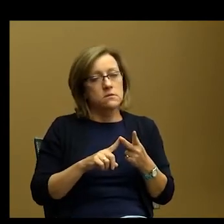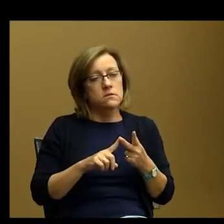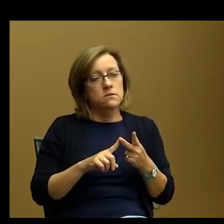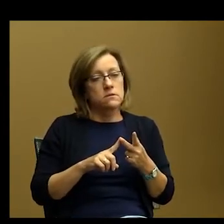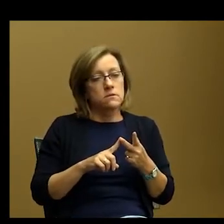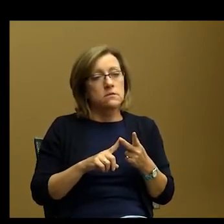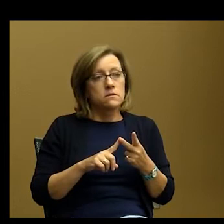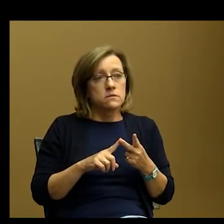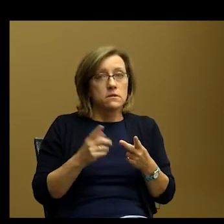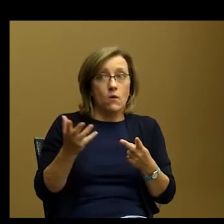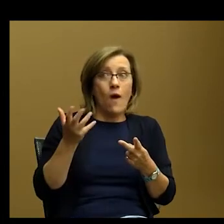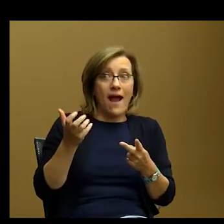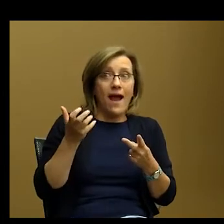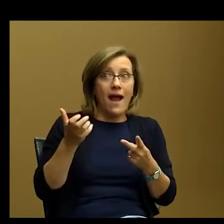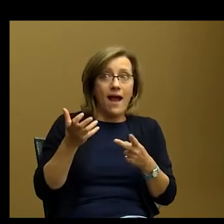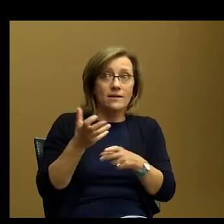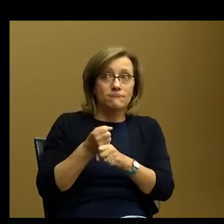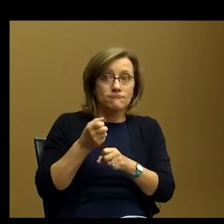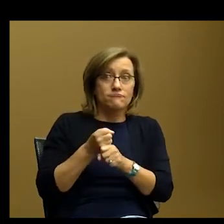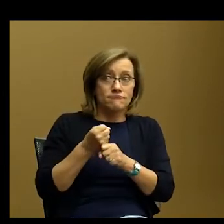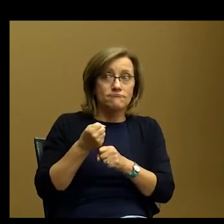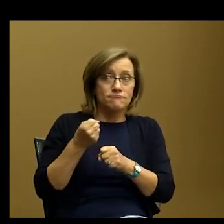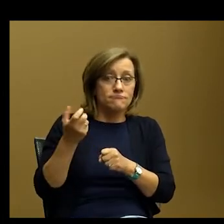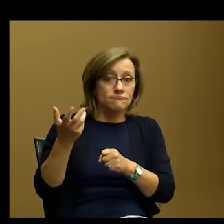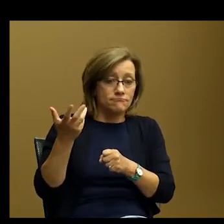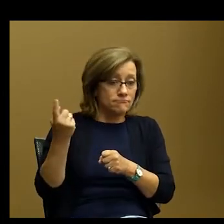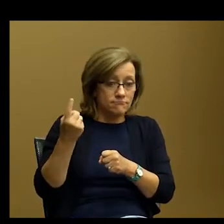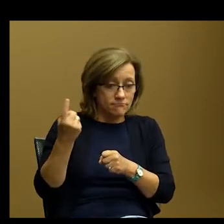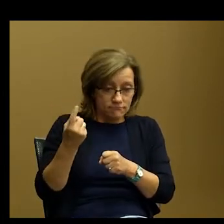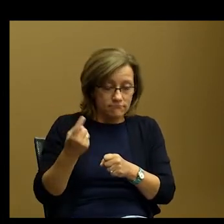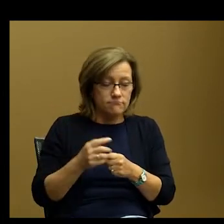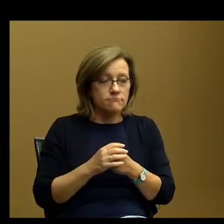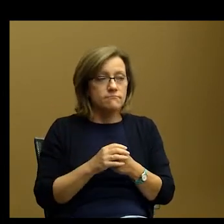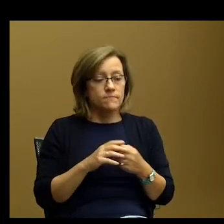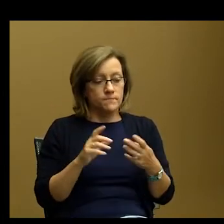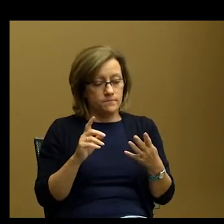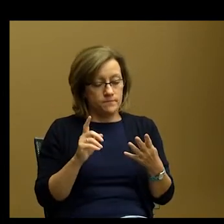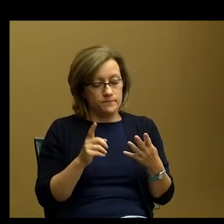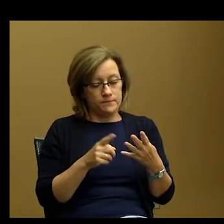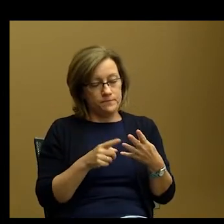to obtain things that they do want,